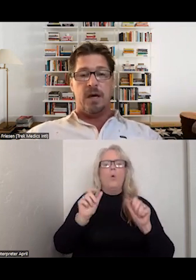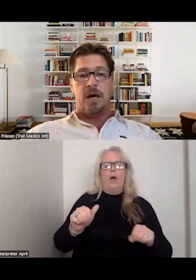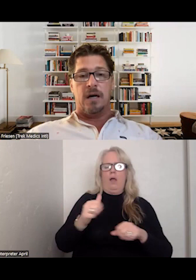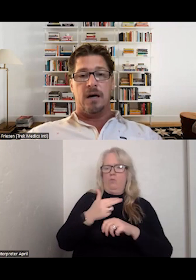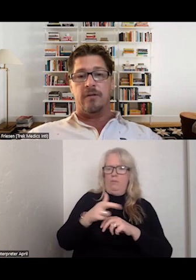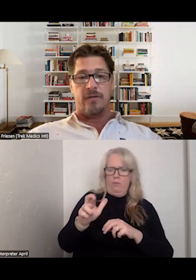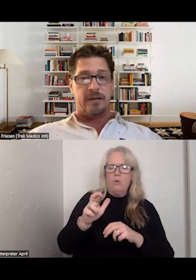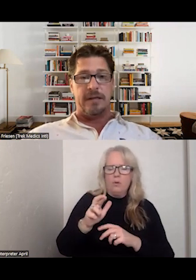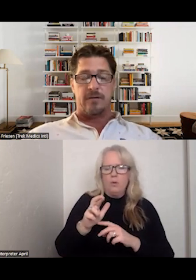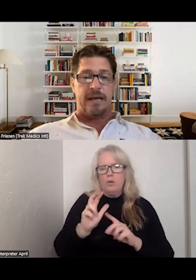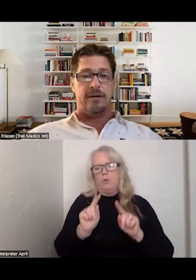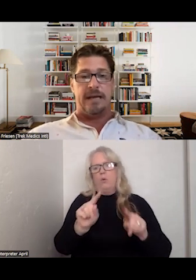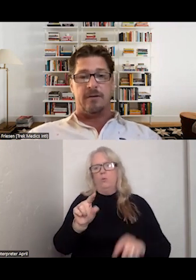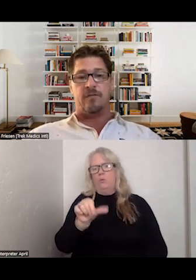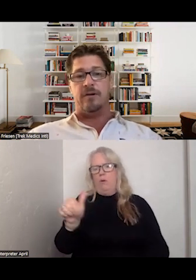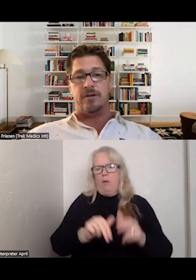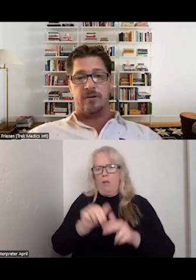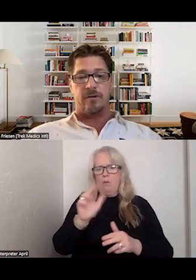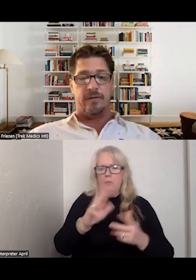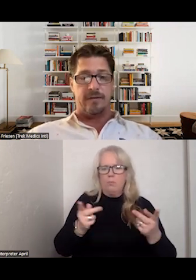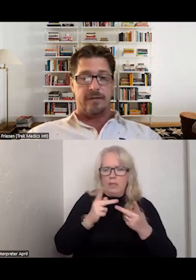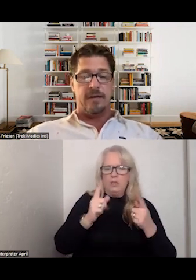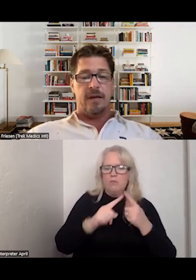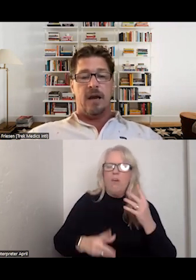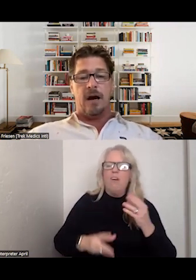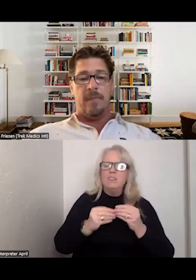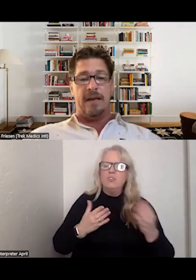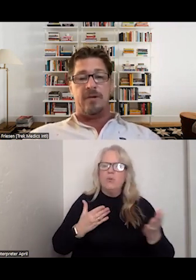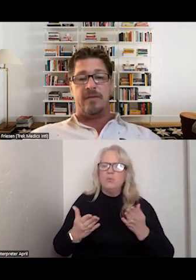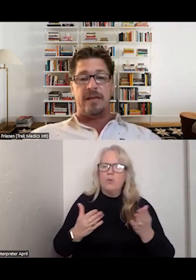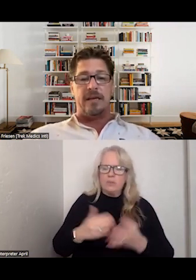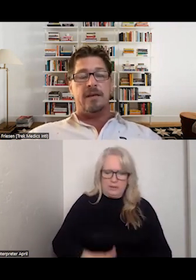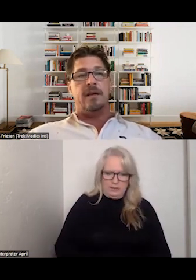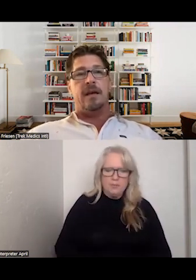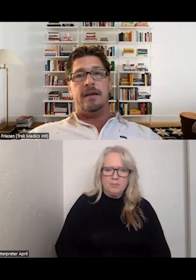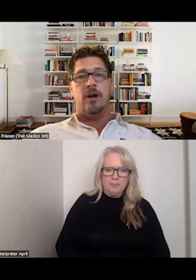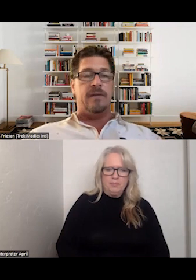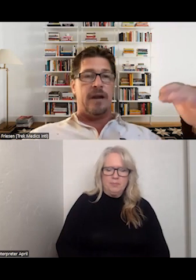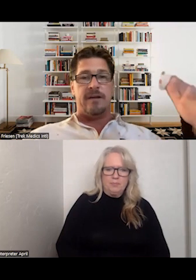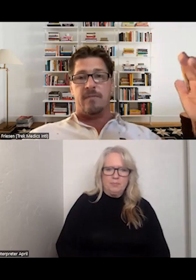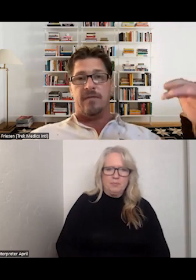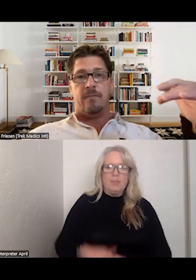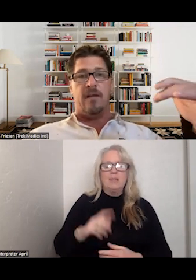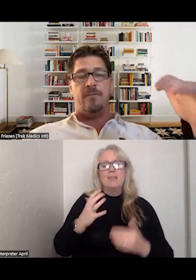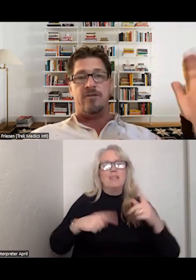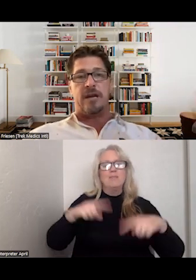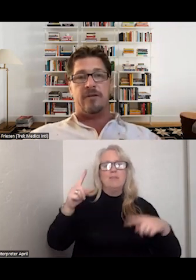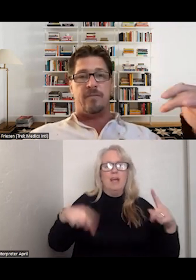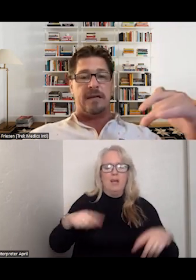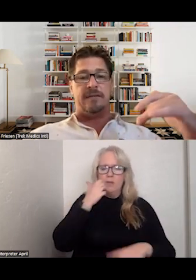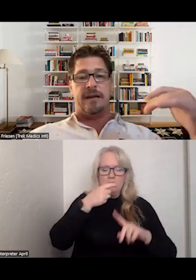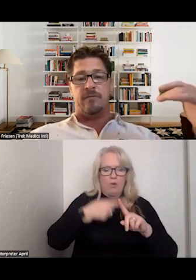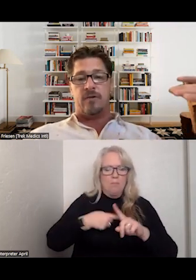to other facilities or caretakers for additional services. And as you can see, it varies month to month, but